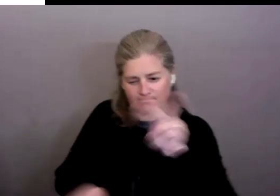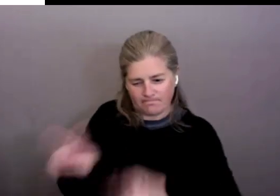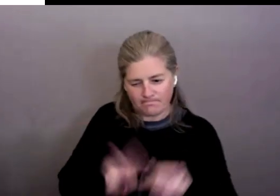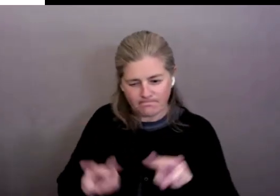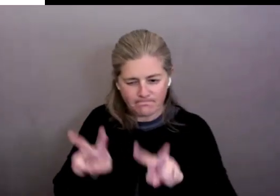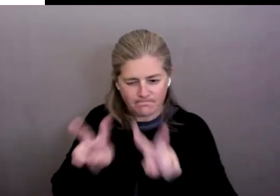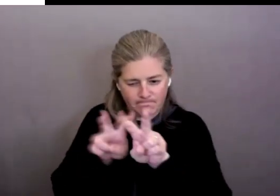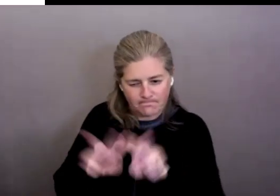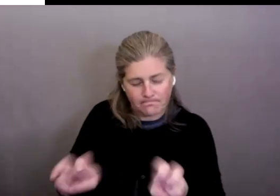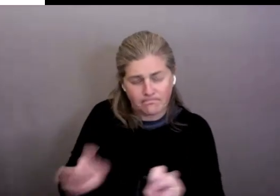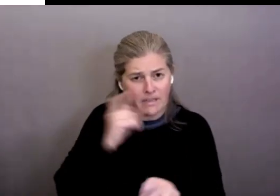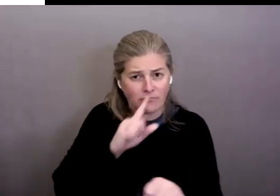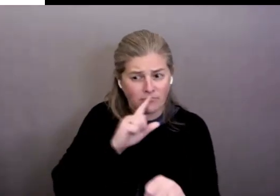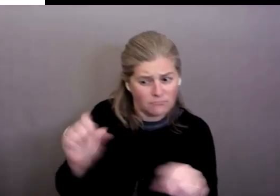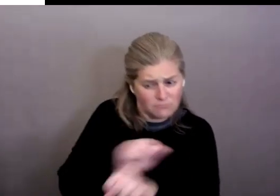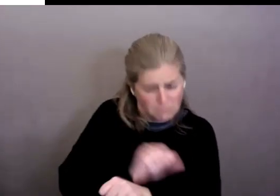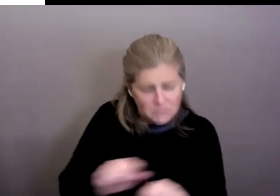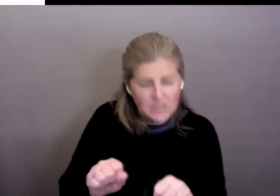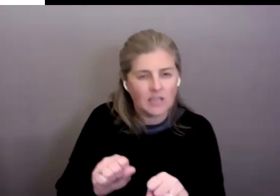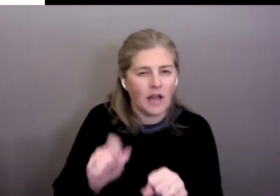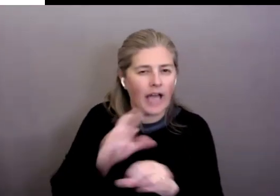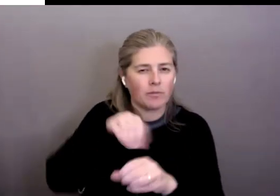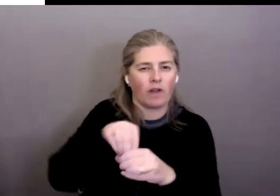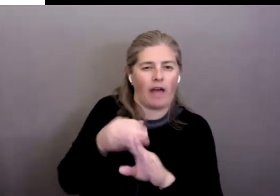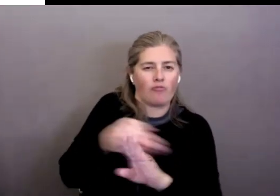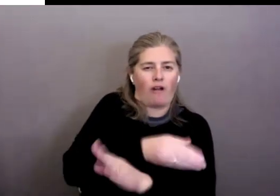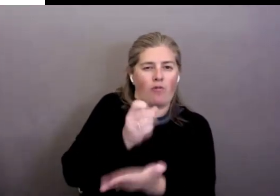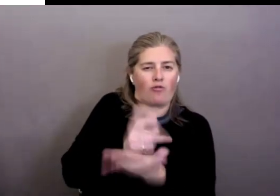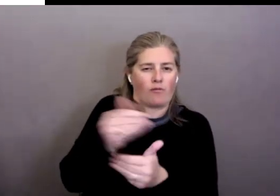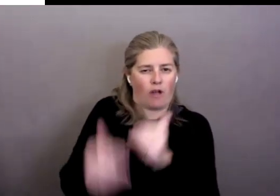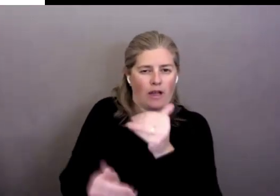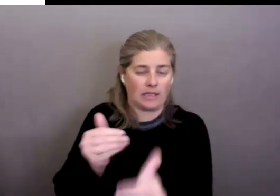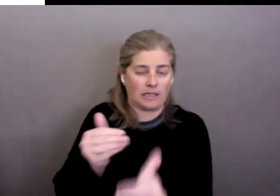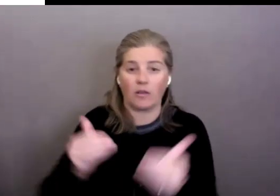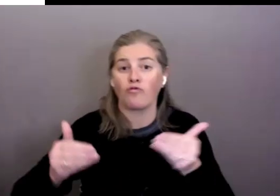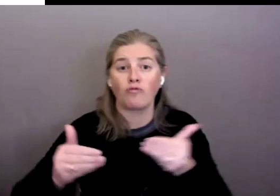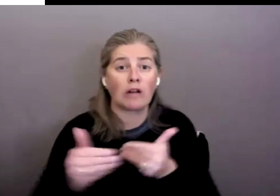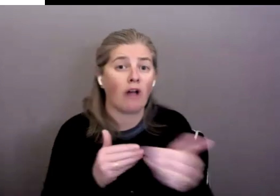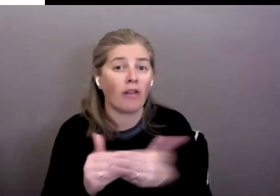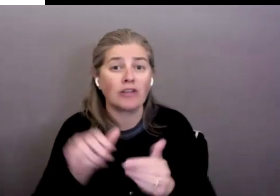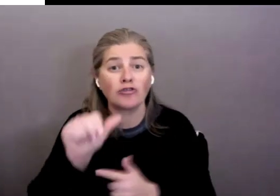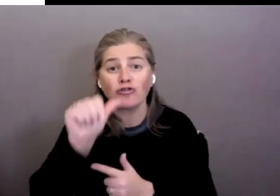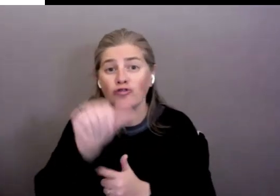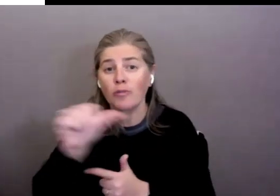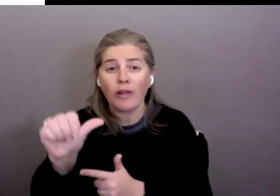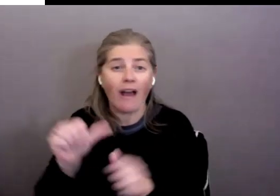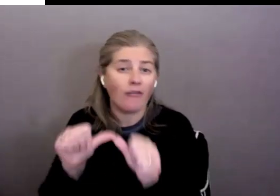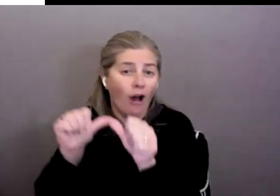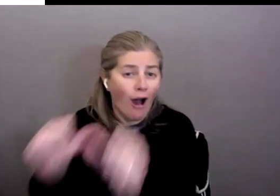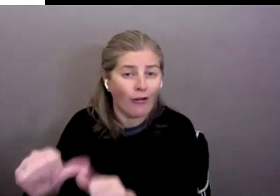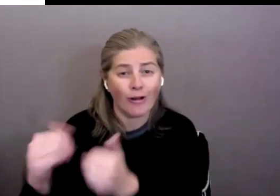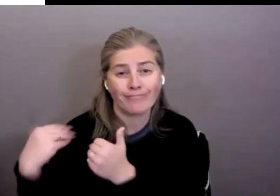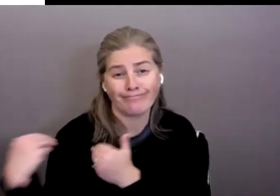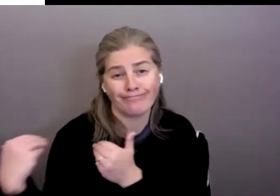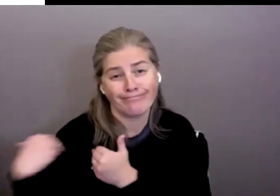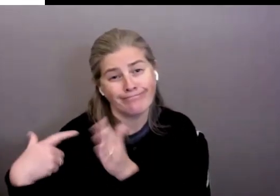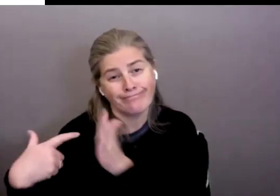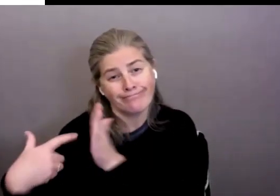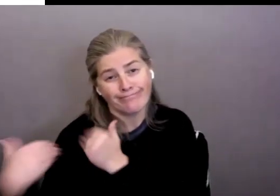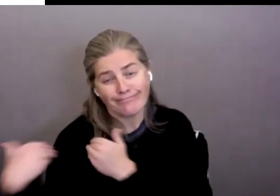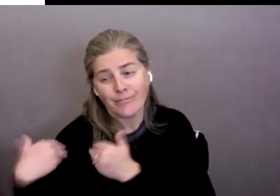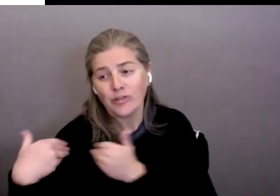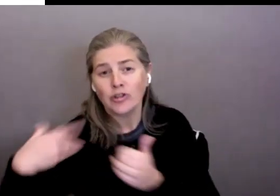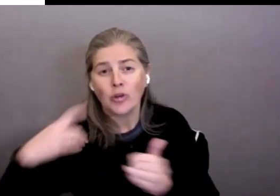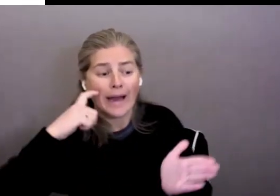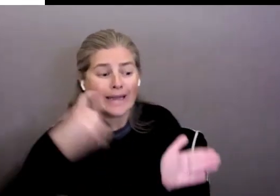as part of the prior approval process. Regardless, AAAs have ongoing obligations under the Old Americans Act to identify and address conflicts